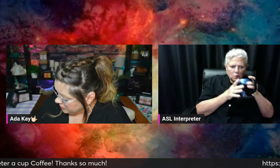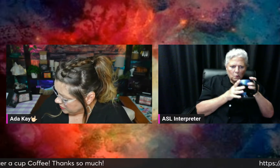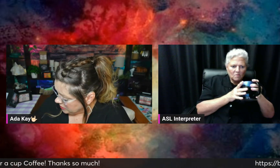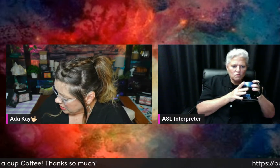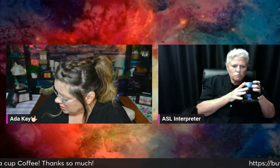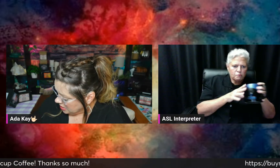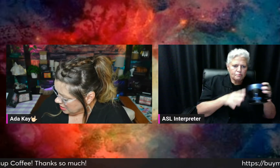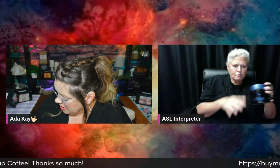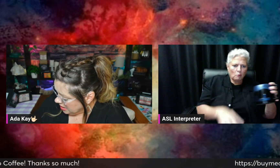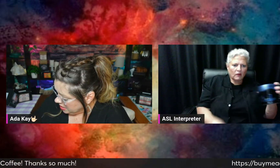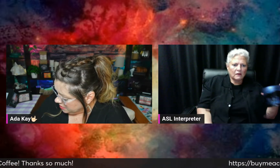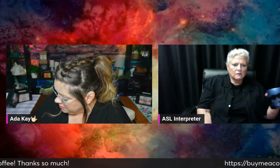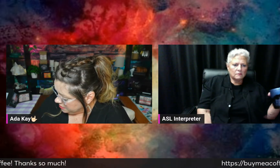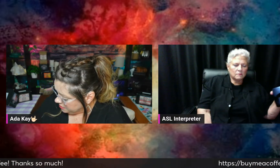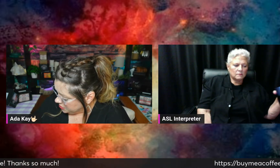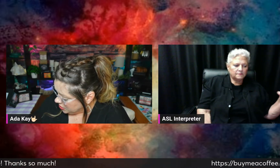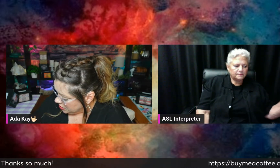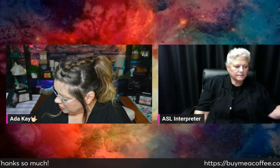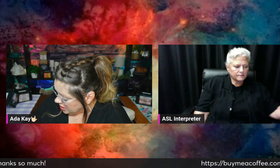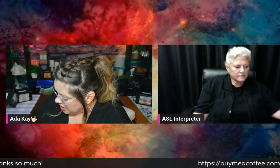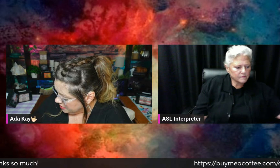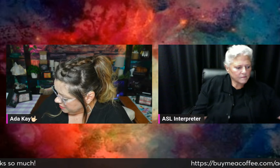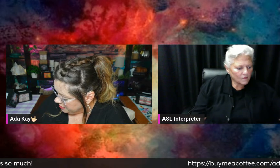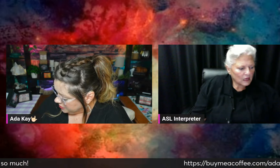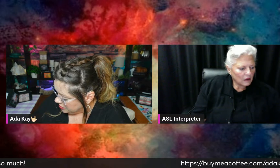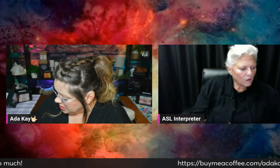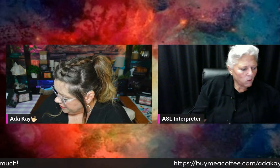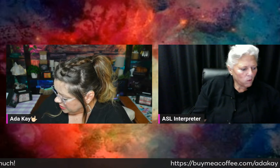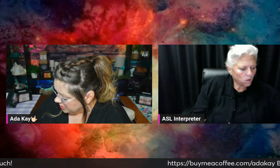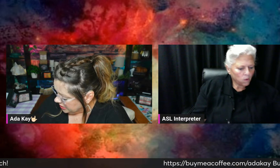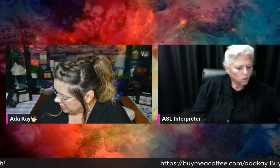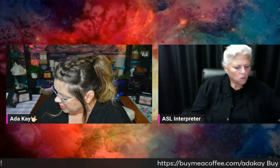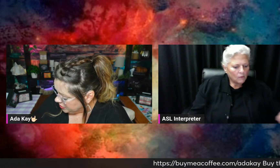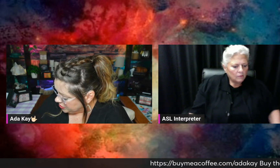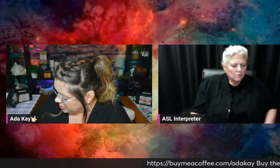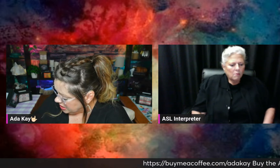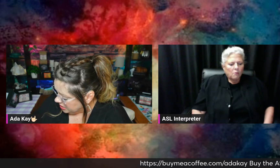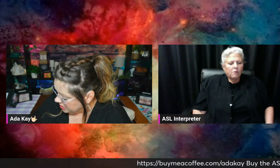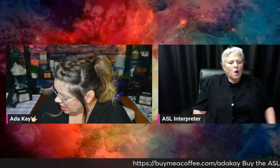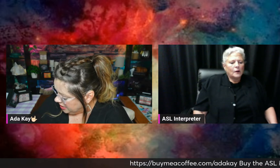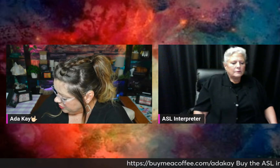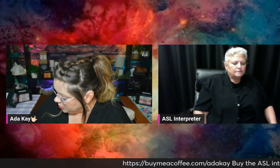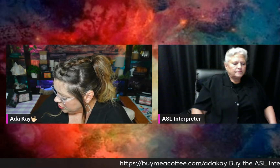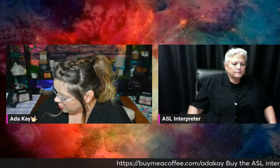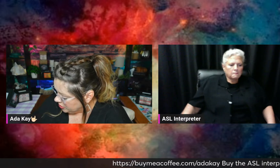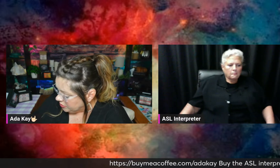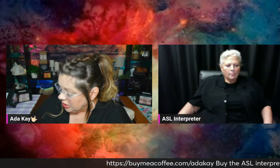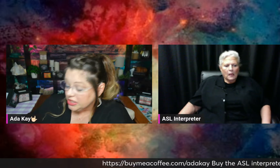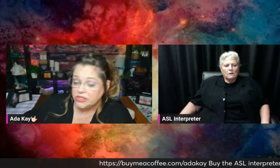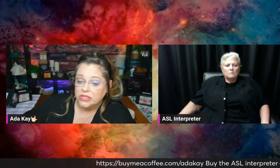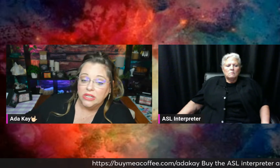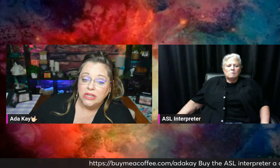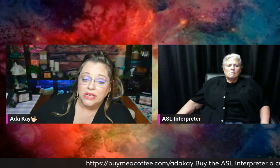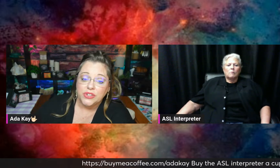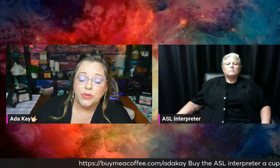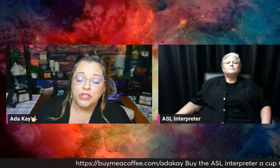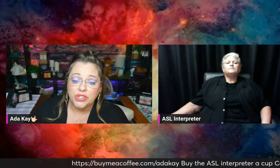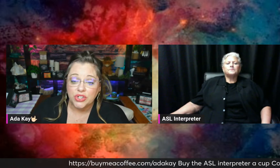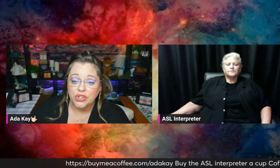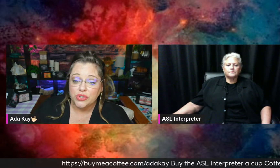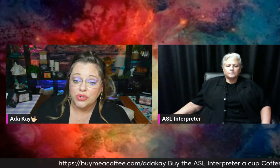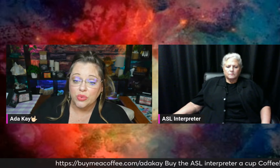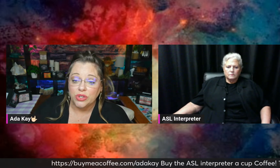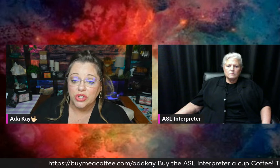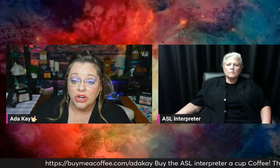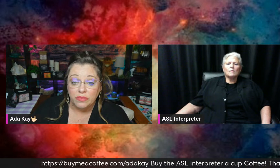it. Yeah. So yeah, definitely understand. I have rheumatoid arthritis. Spent